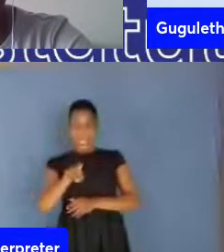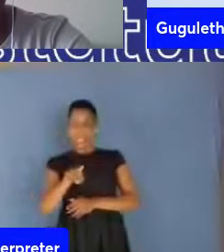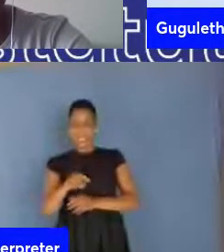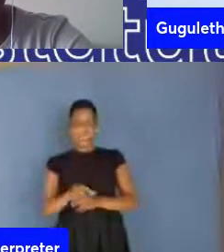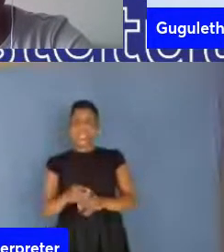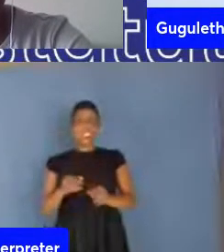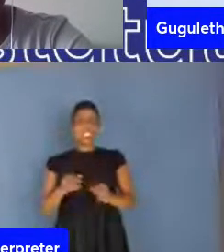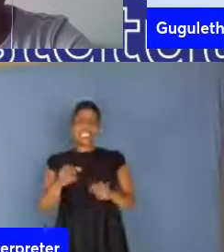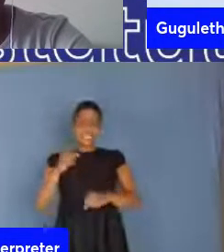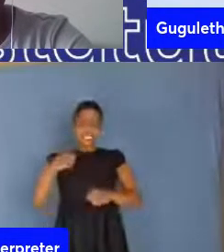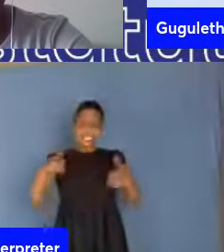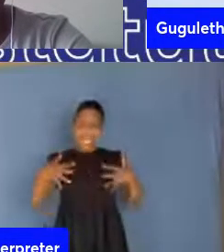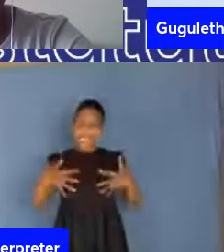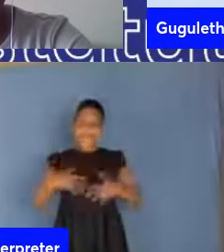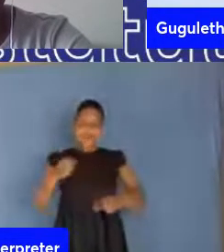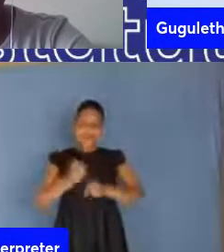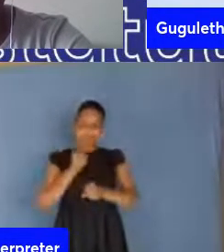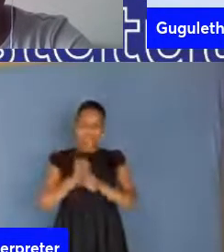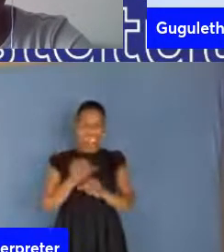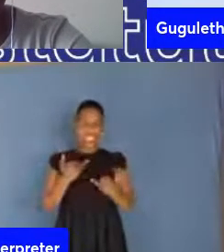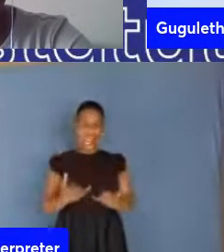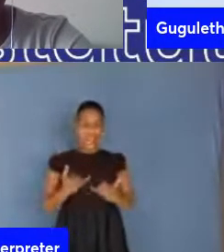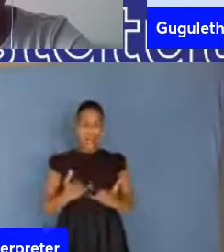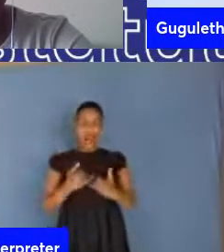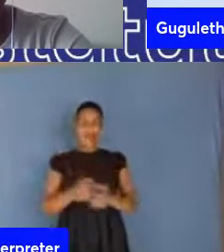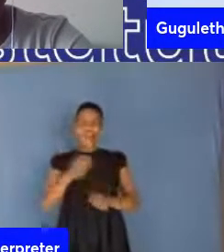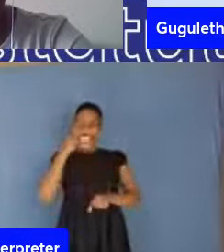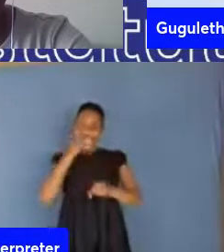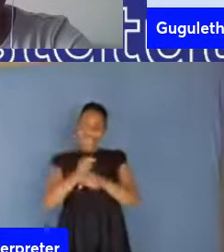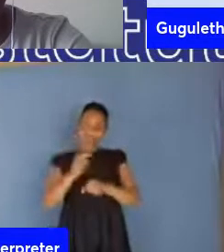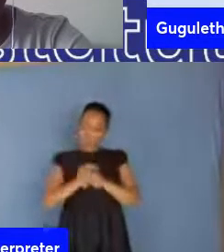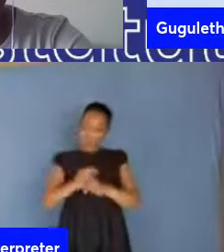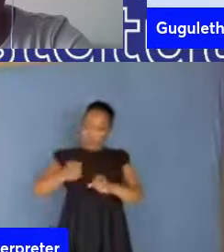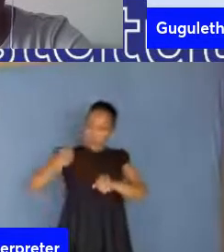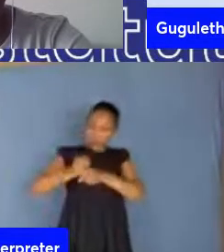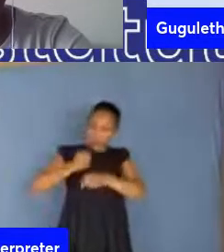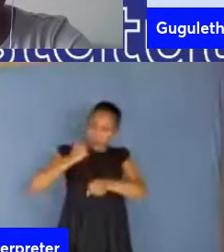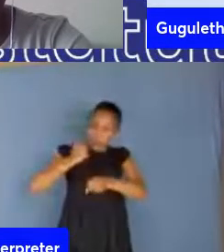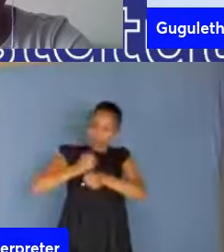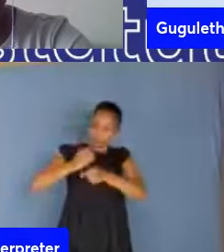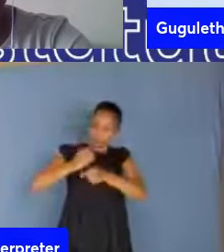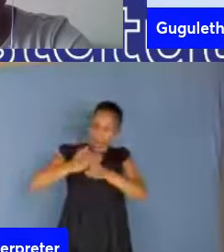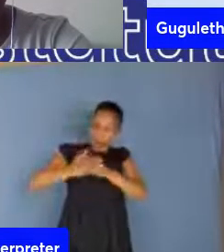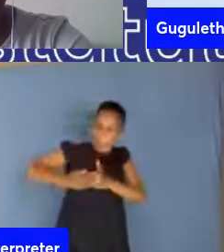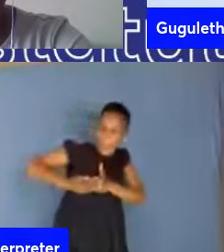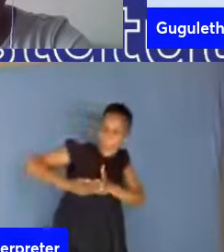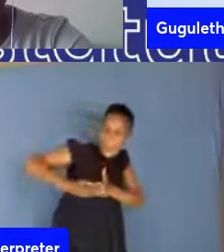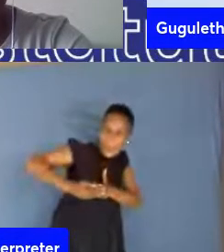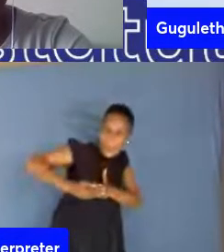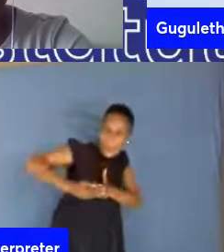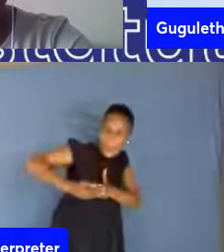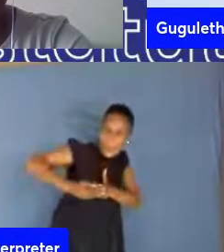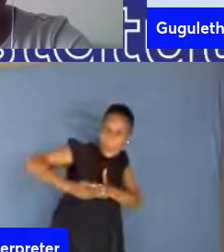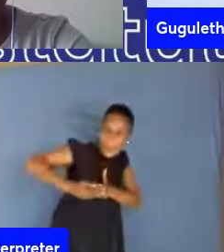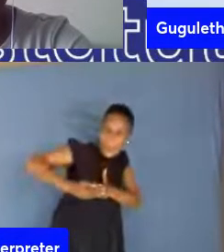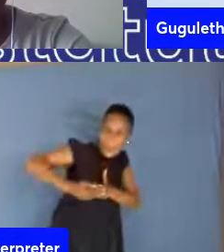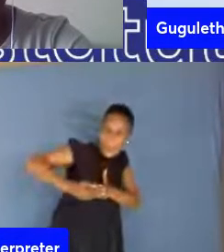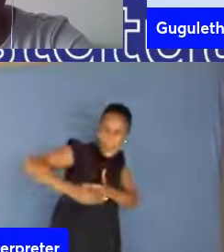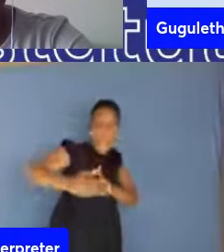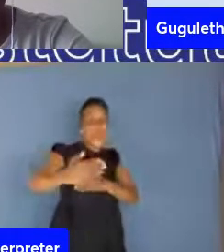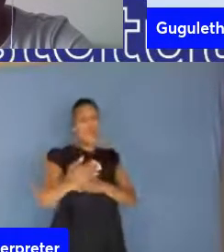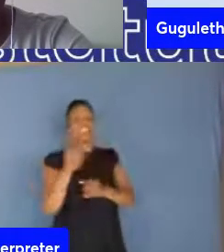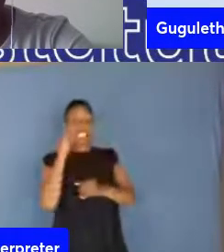So we need to do a lot of overhaul of how we raise boys in this country, because currently the norm,